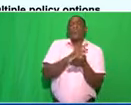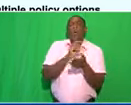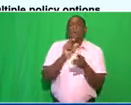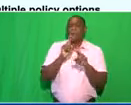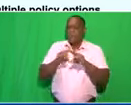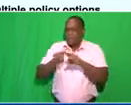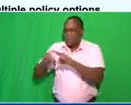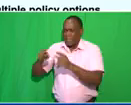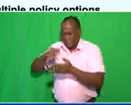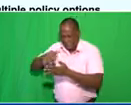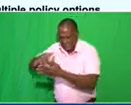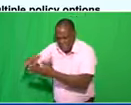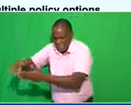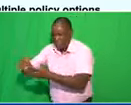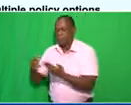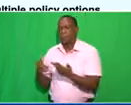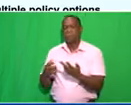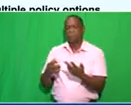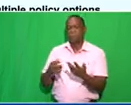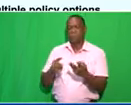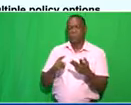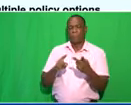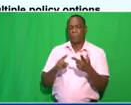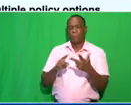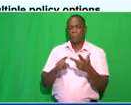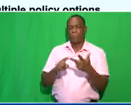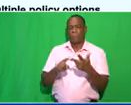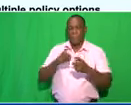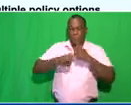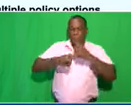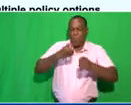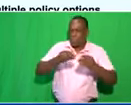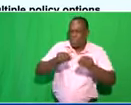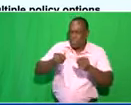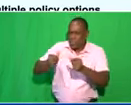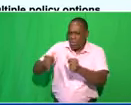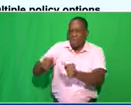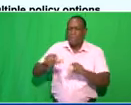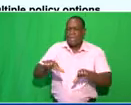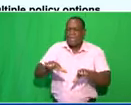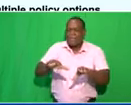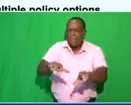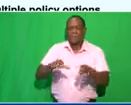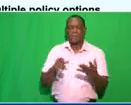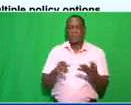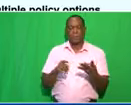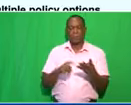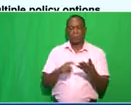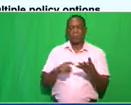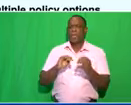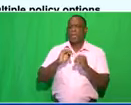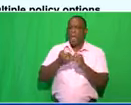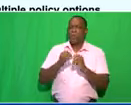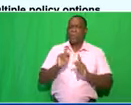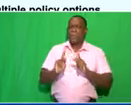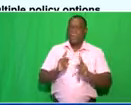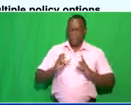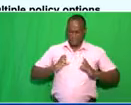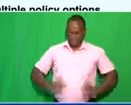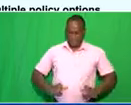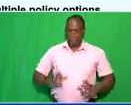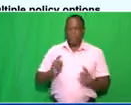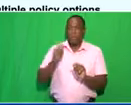problem-solving exercise. We have to value what the citizens, how the citizens see the problems, because the citizens are